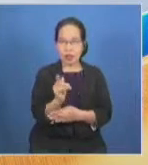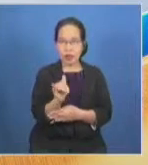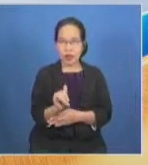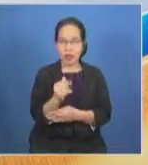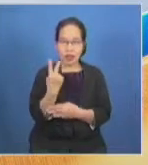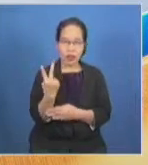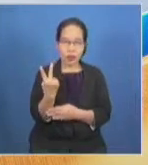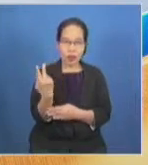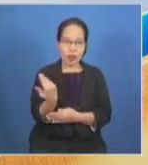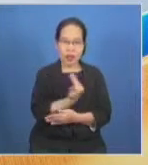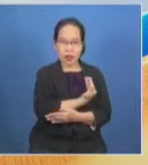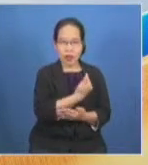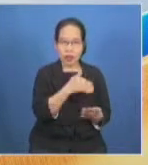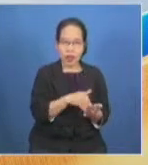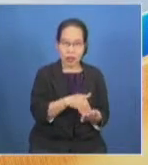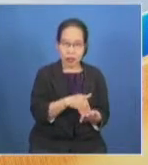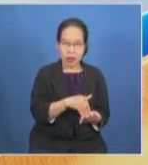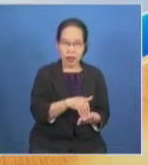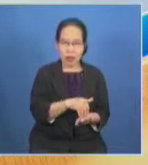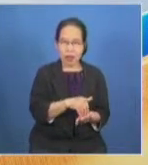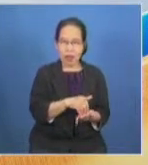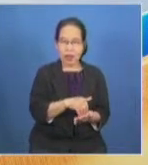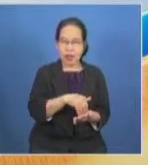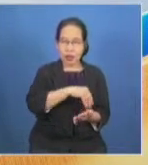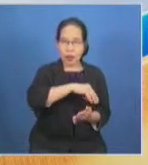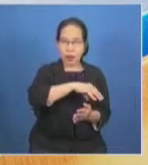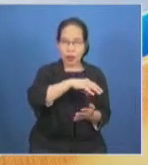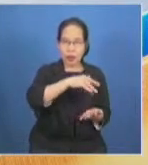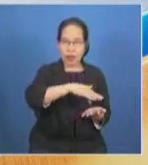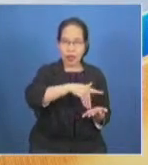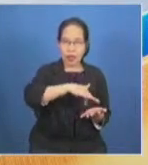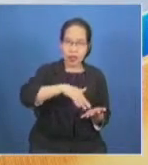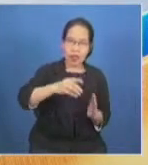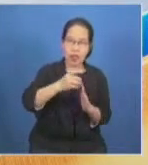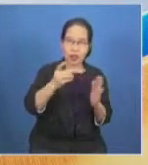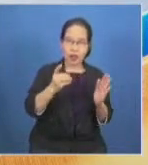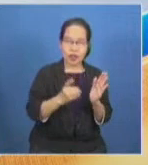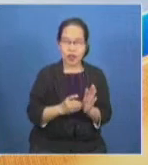are inviting you once again on January